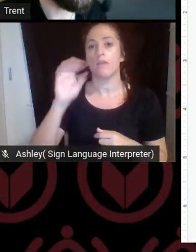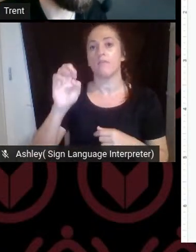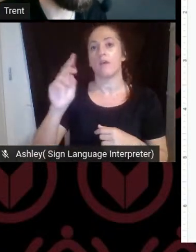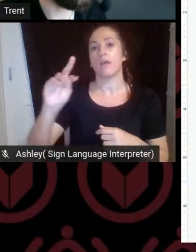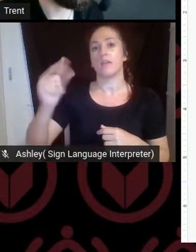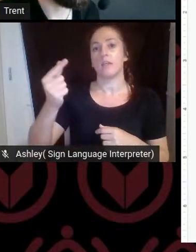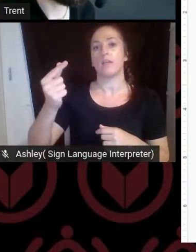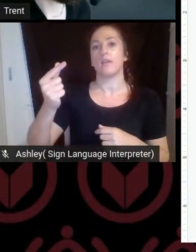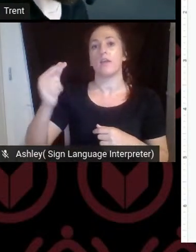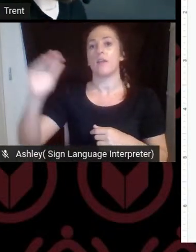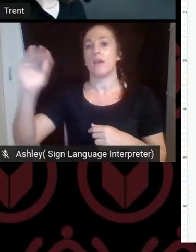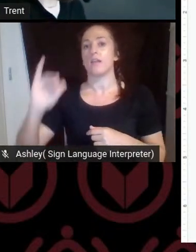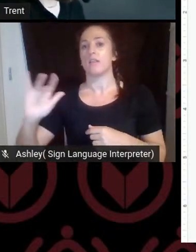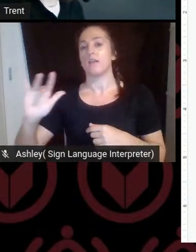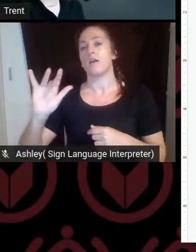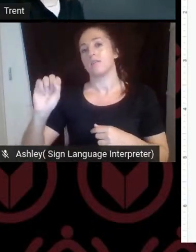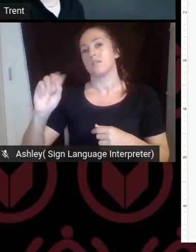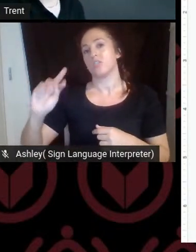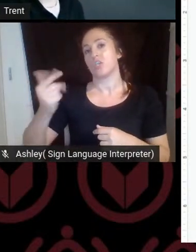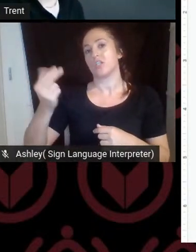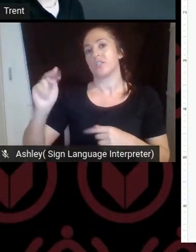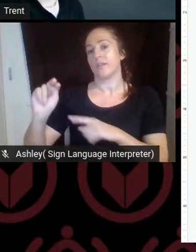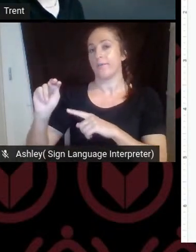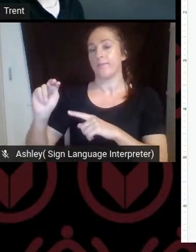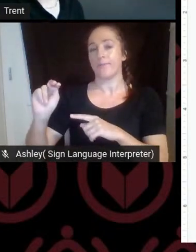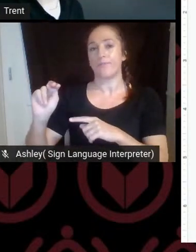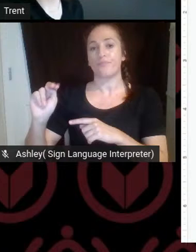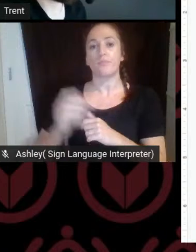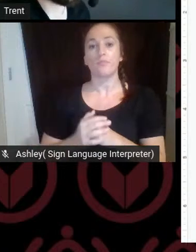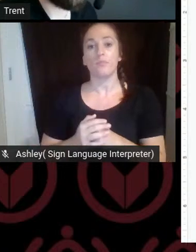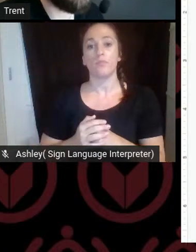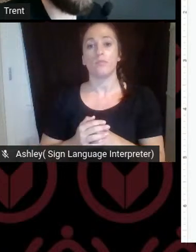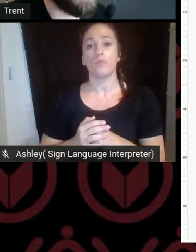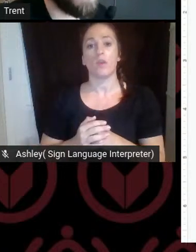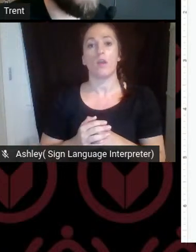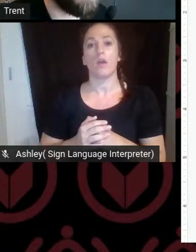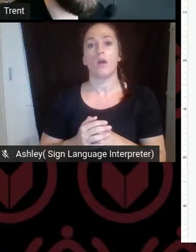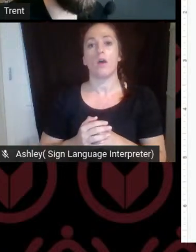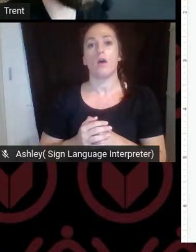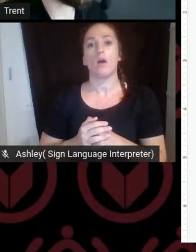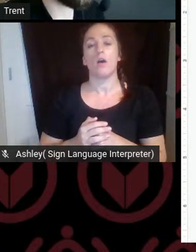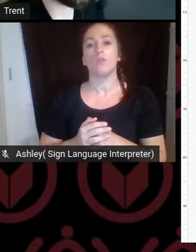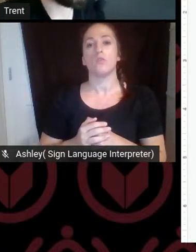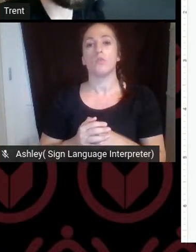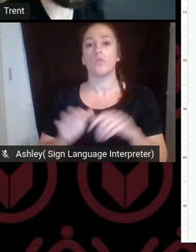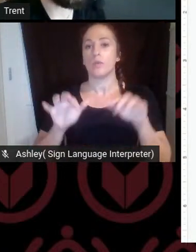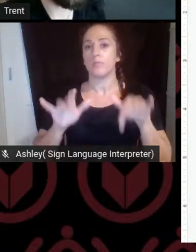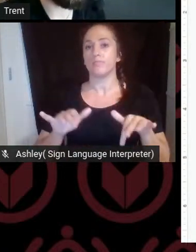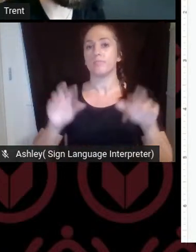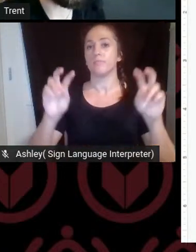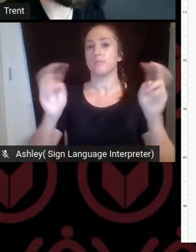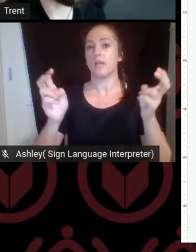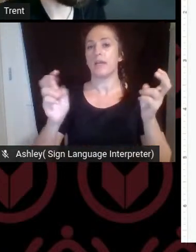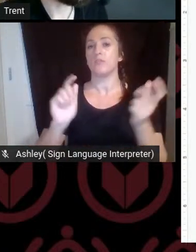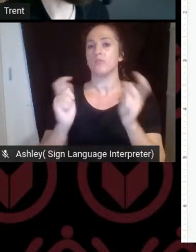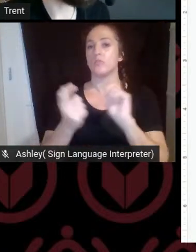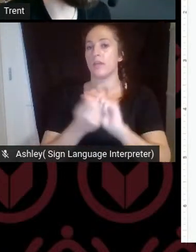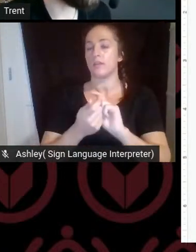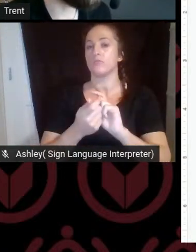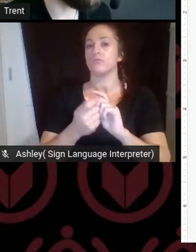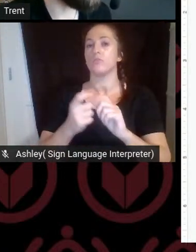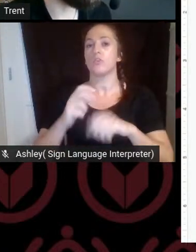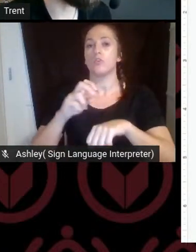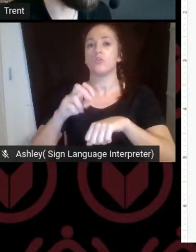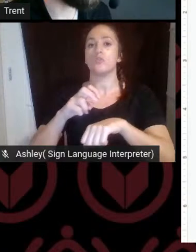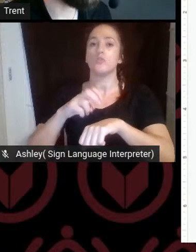can say, instead of cycle, I'm going to say process, the rock process, which is a horrible suggestion because nobody calls it that. So